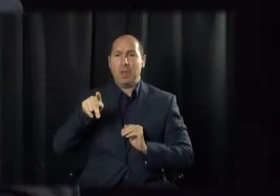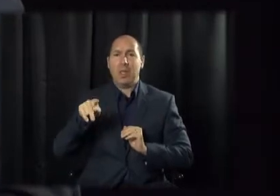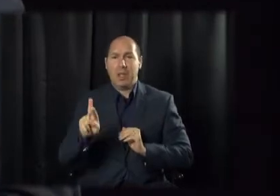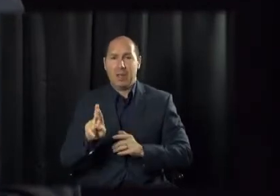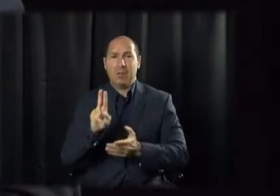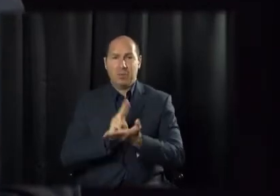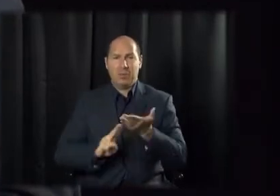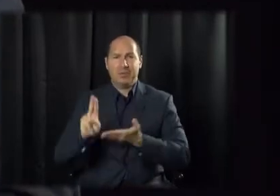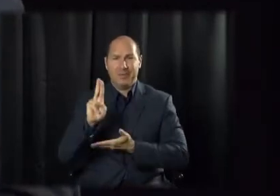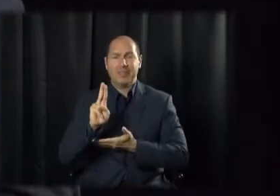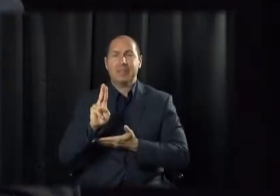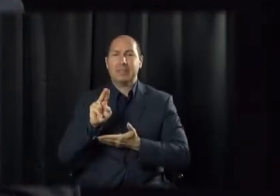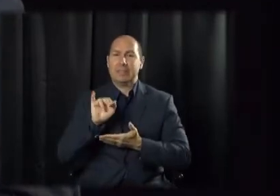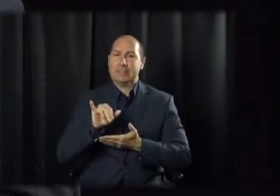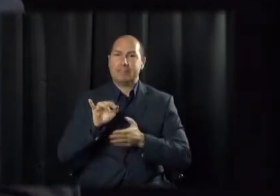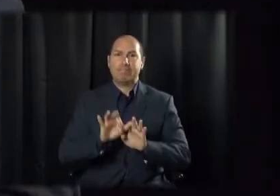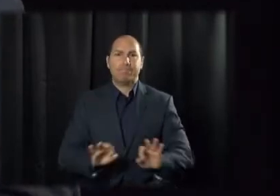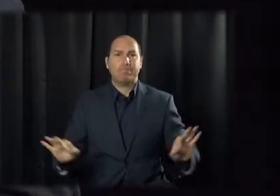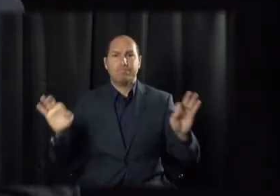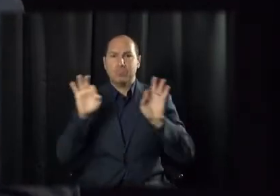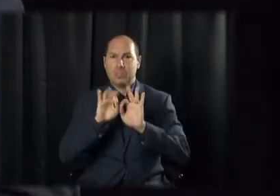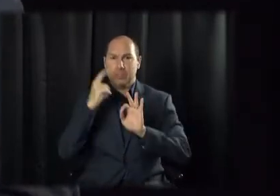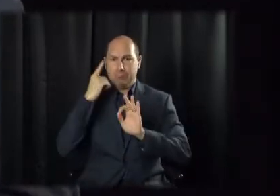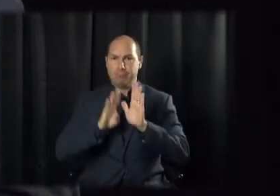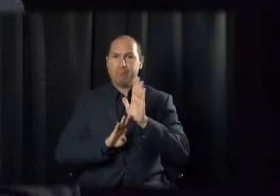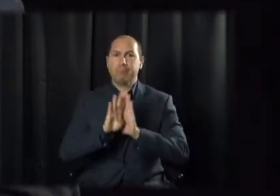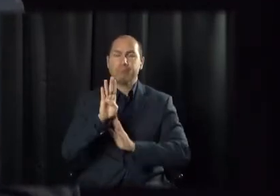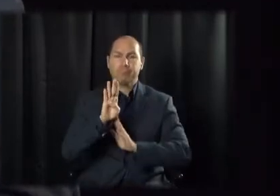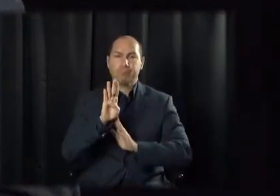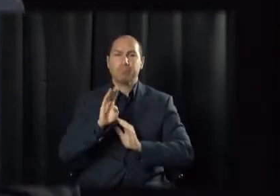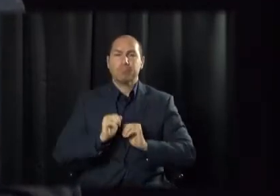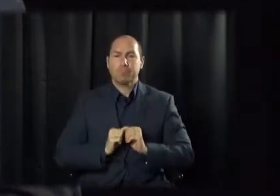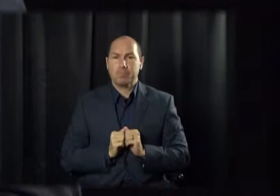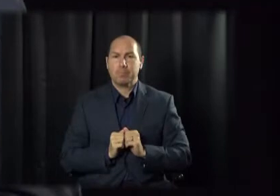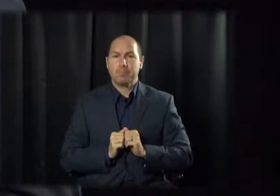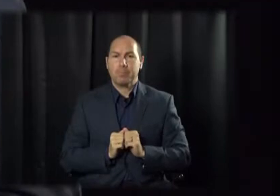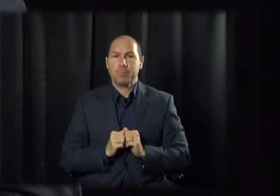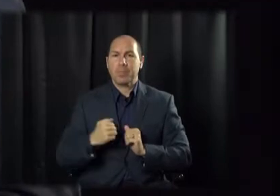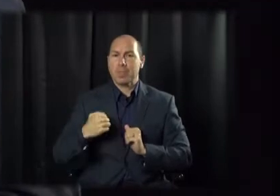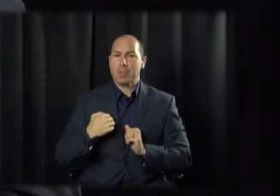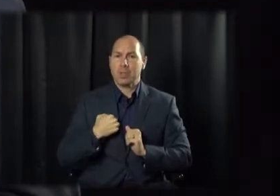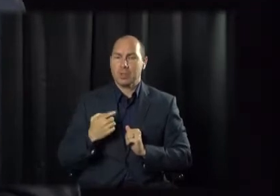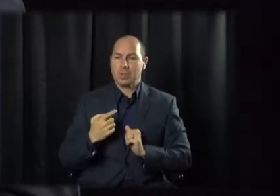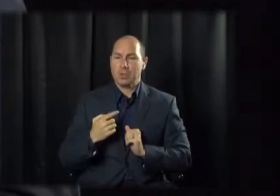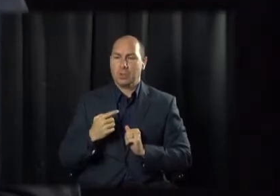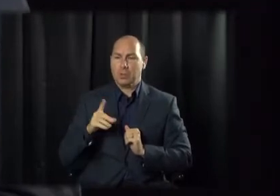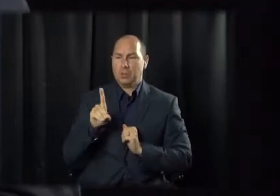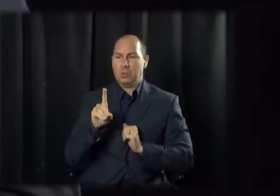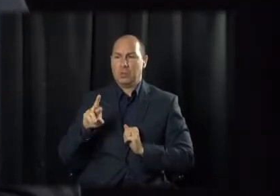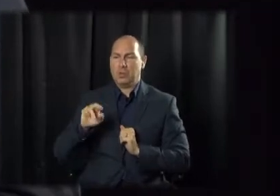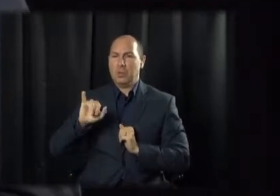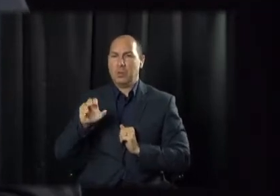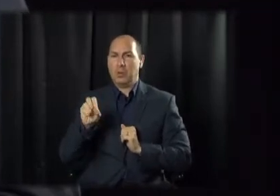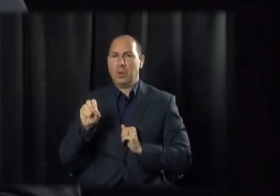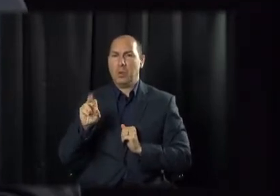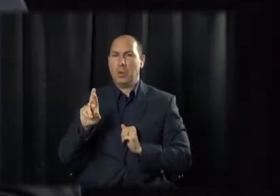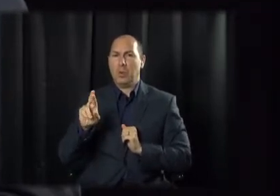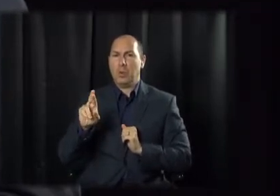I met with the president of the university, Dr. Jorge Haddock, on